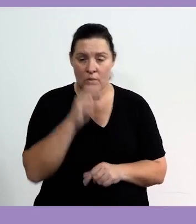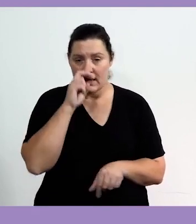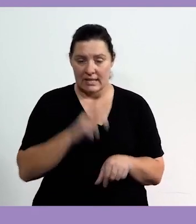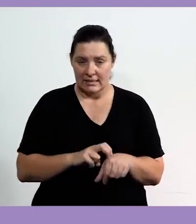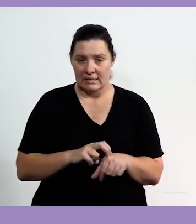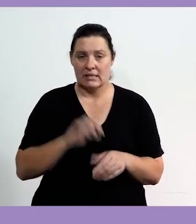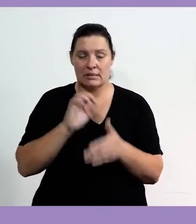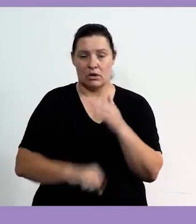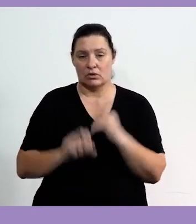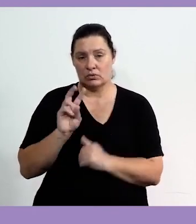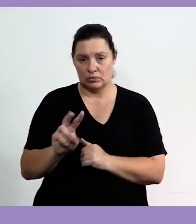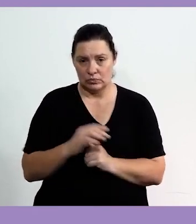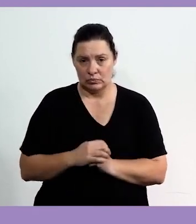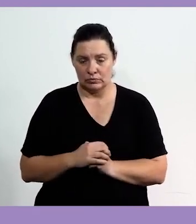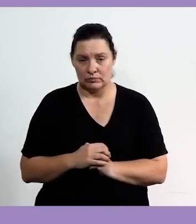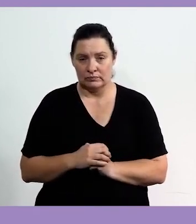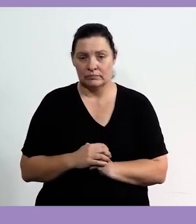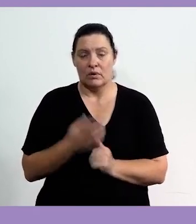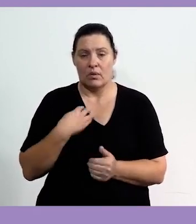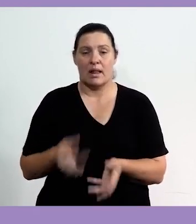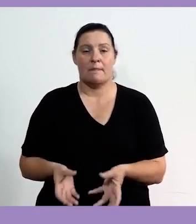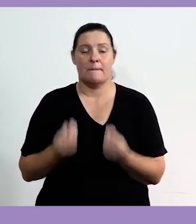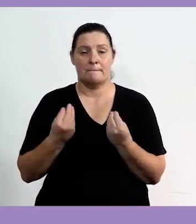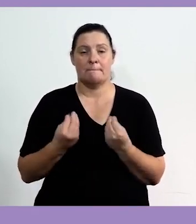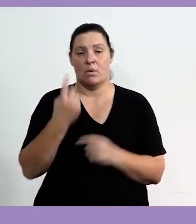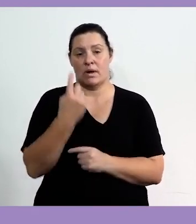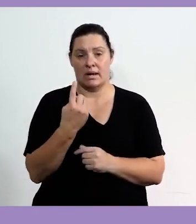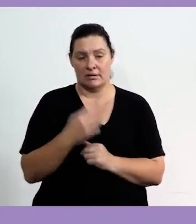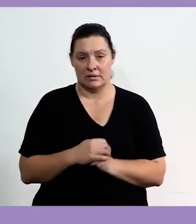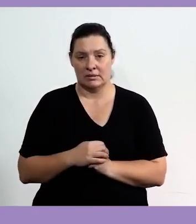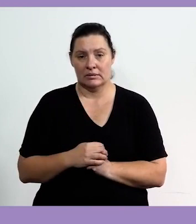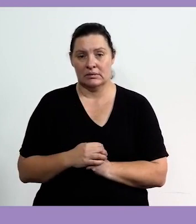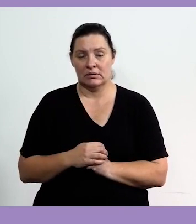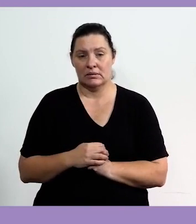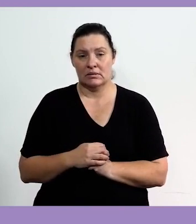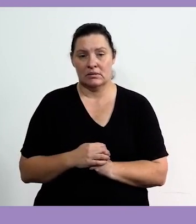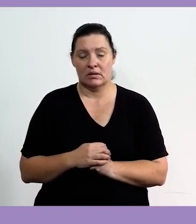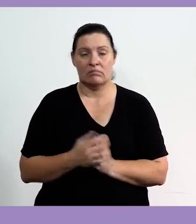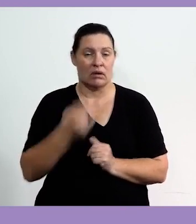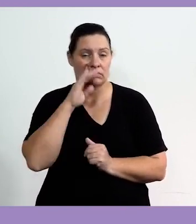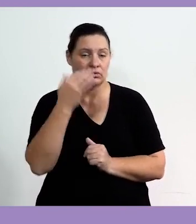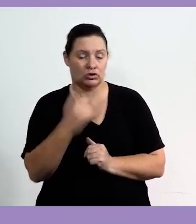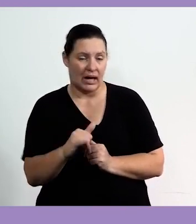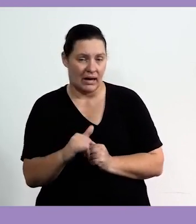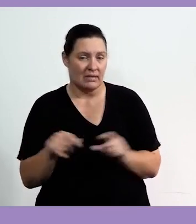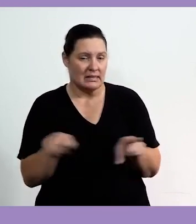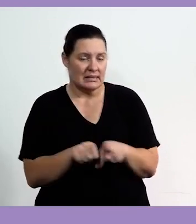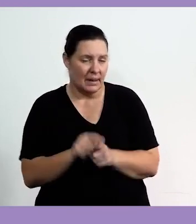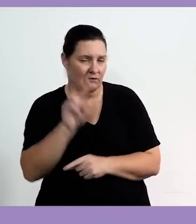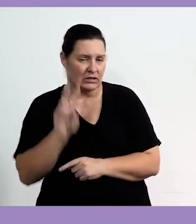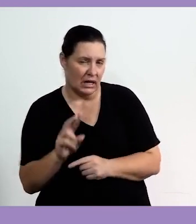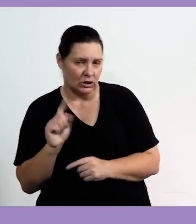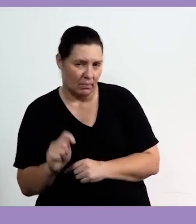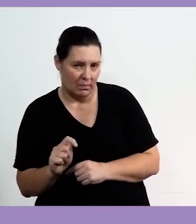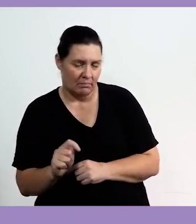1, we need to subtract 2, and that will give us a 1. We're just quickly going to check if it's going to be the